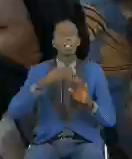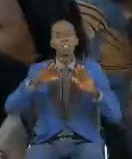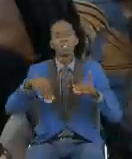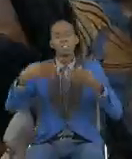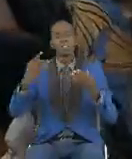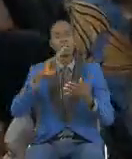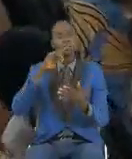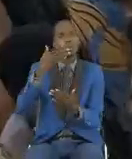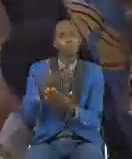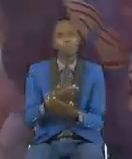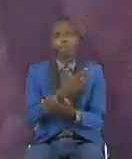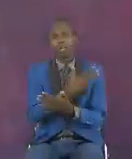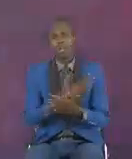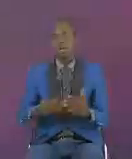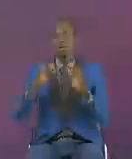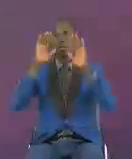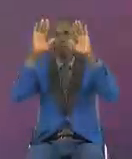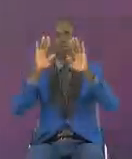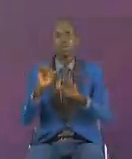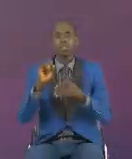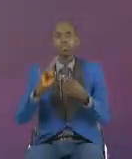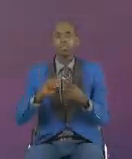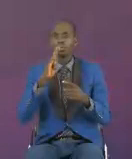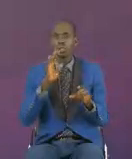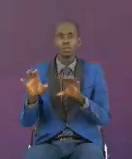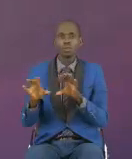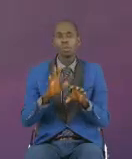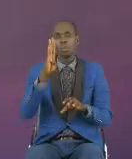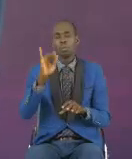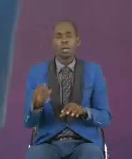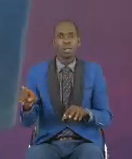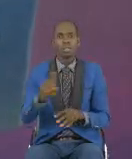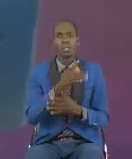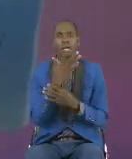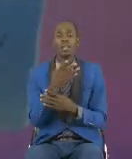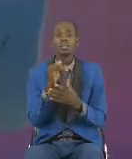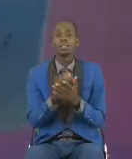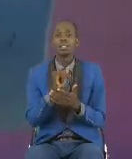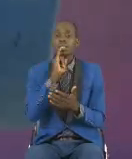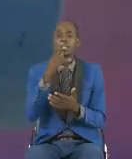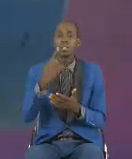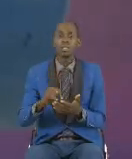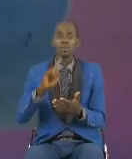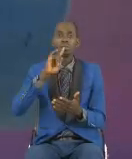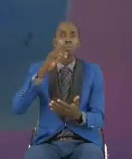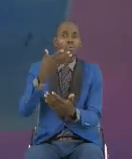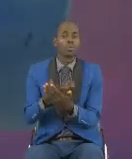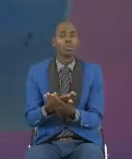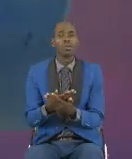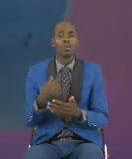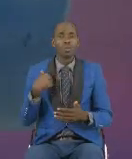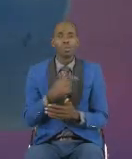and wonders to be done by their hands. That's the evidence we have the word of his